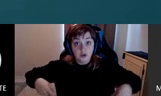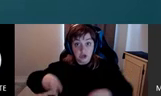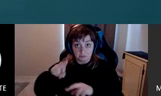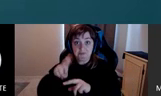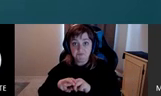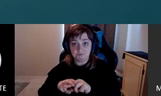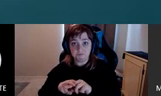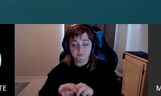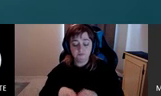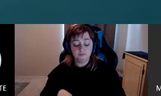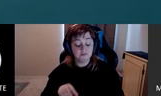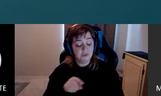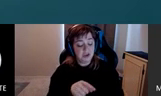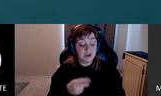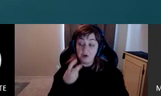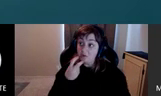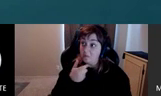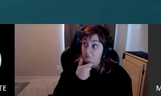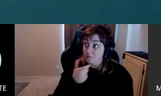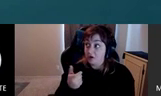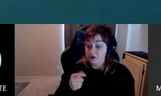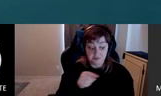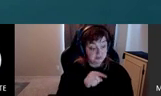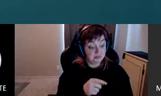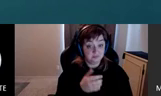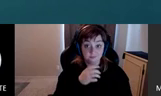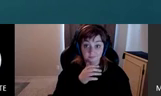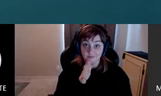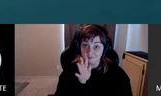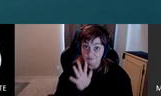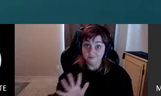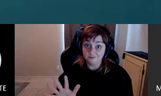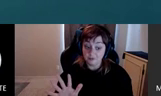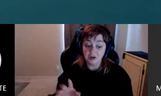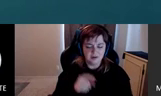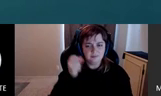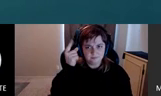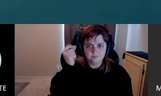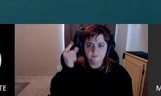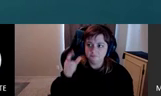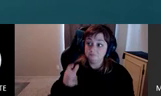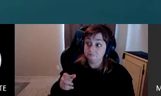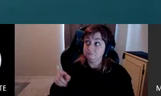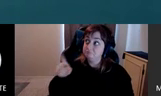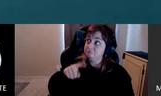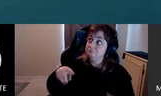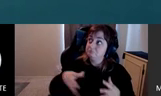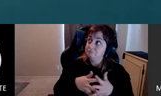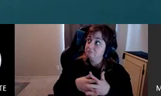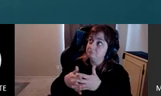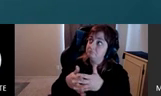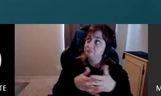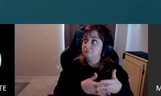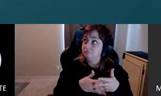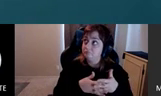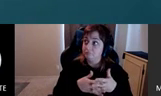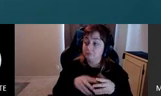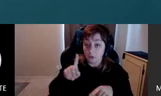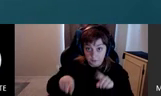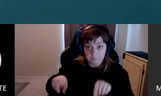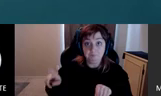so he knows that this is normal. This is what America is. This is what the world is. He'll never grow up thinking that